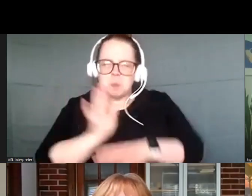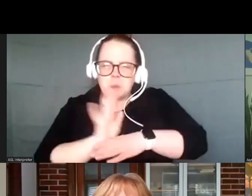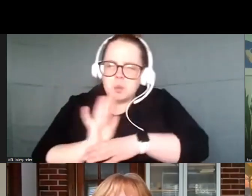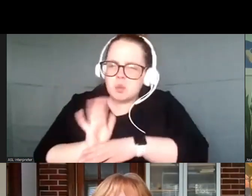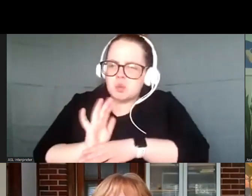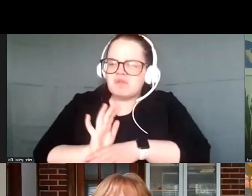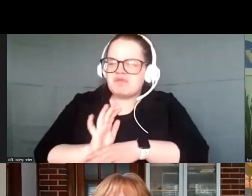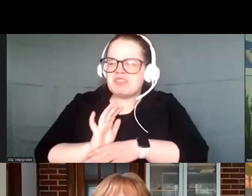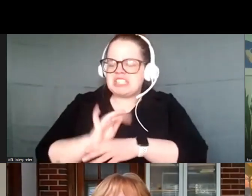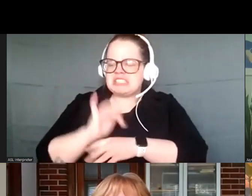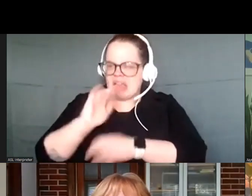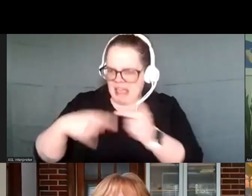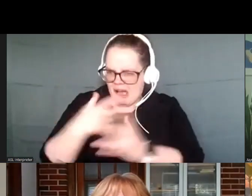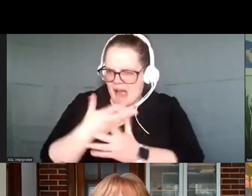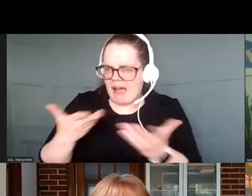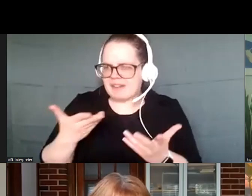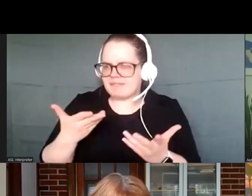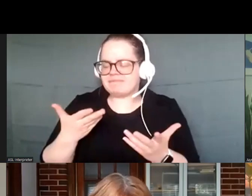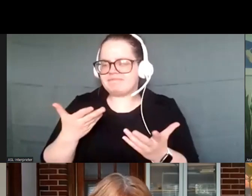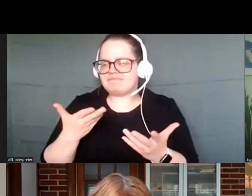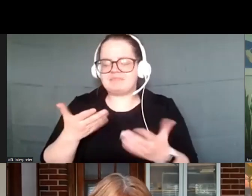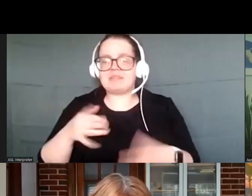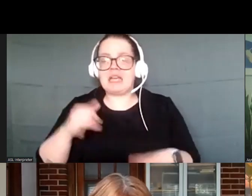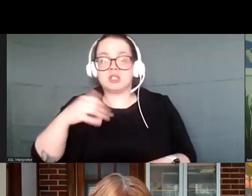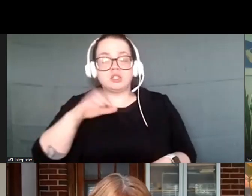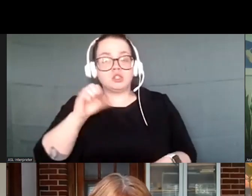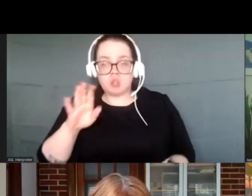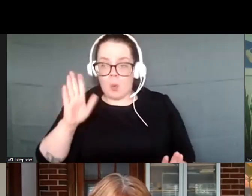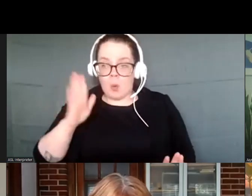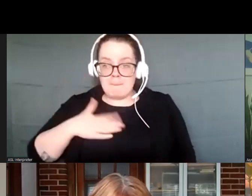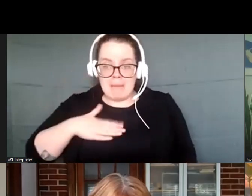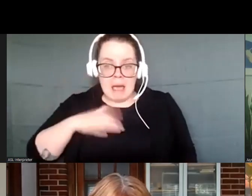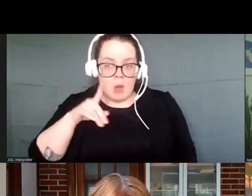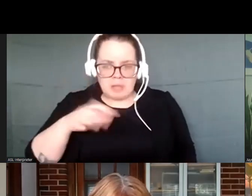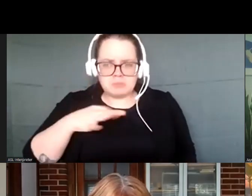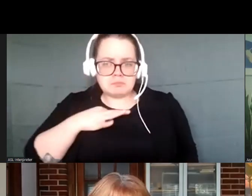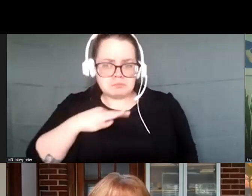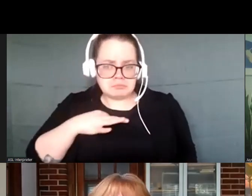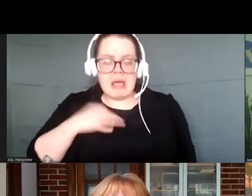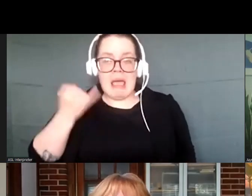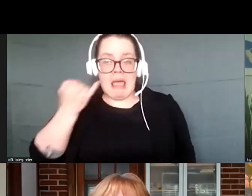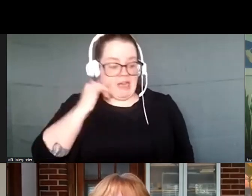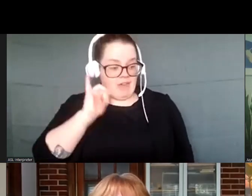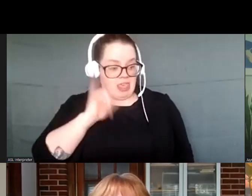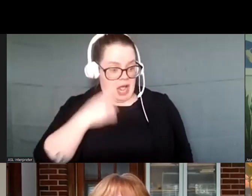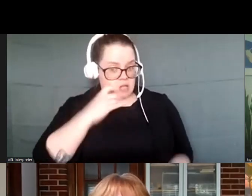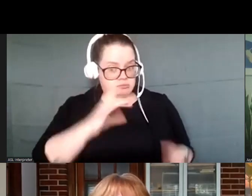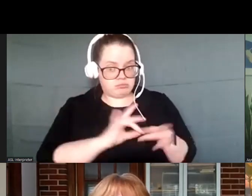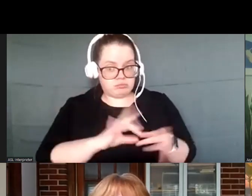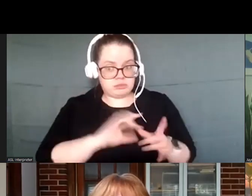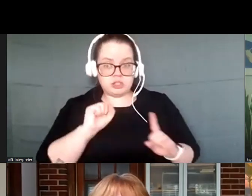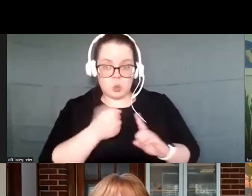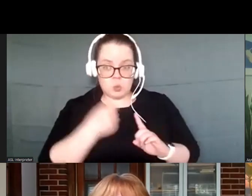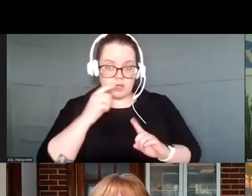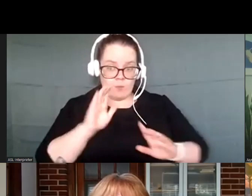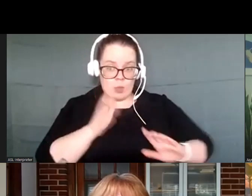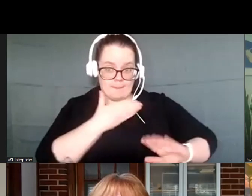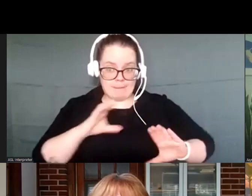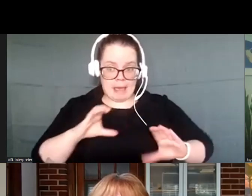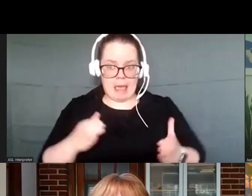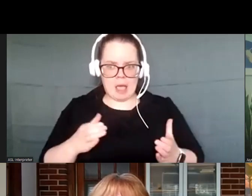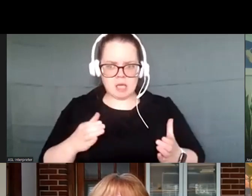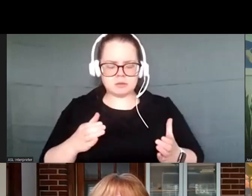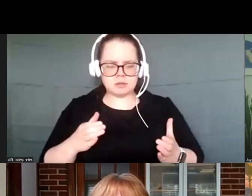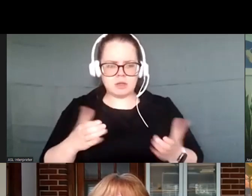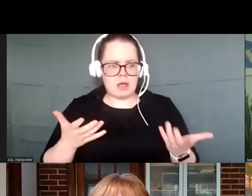band, do you still, are there managers? I would imagine there are managers or agents who are, you